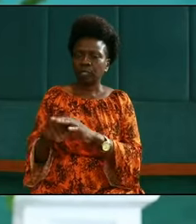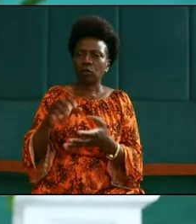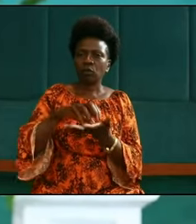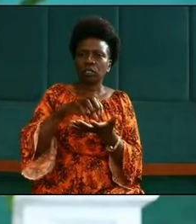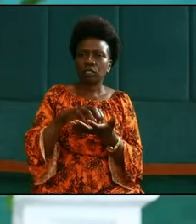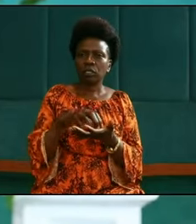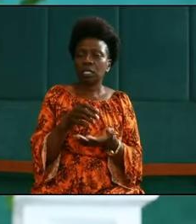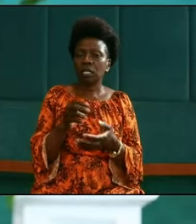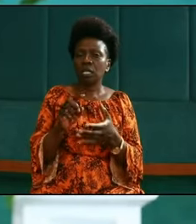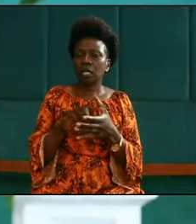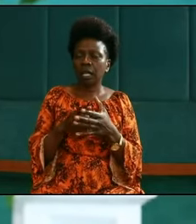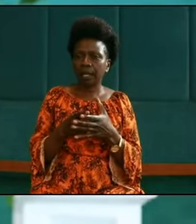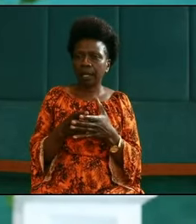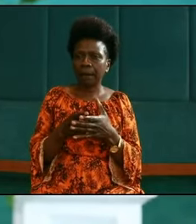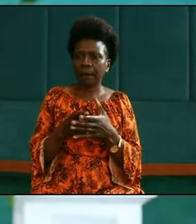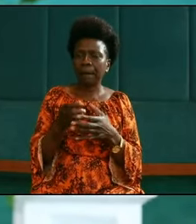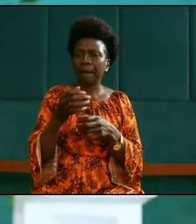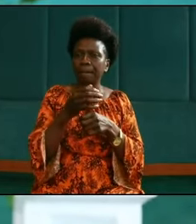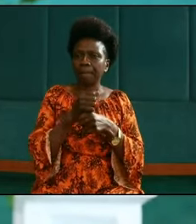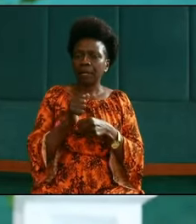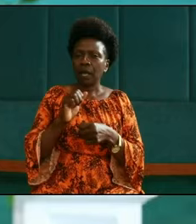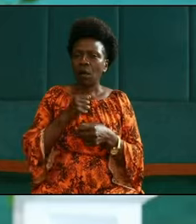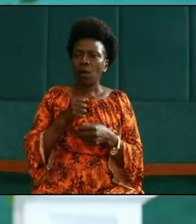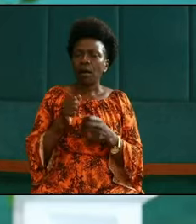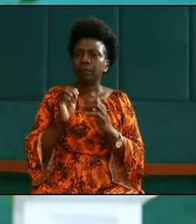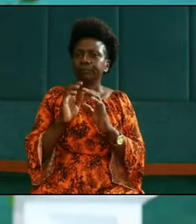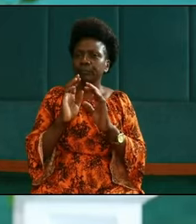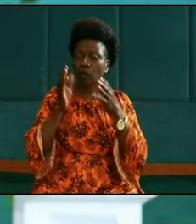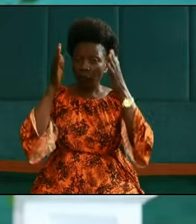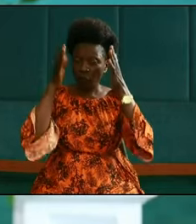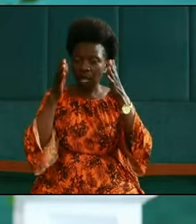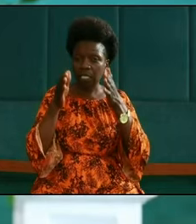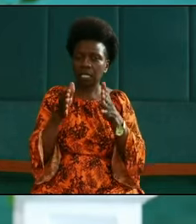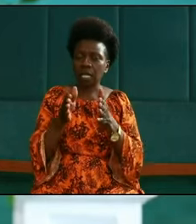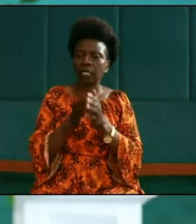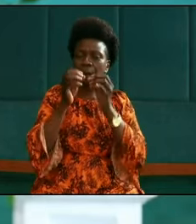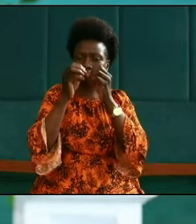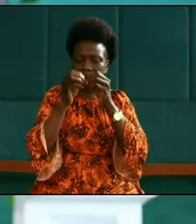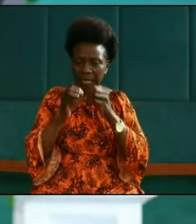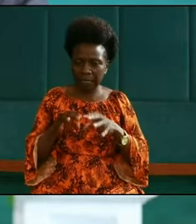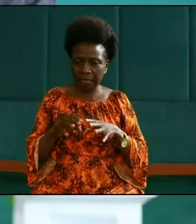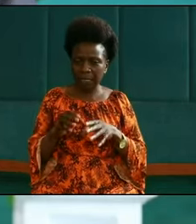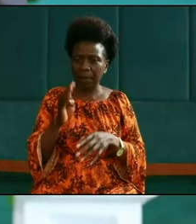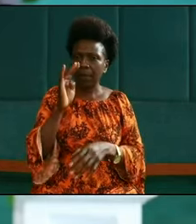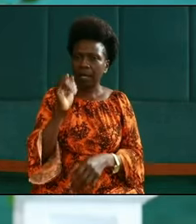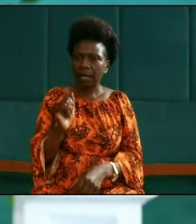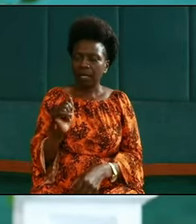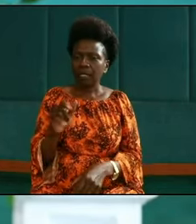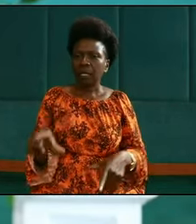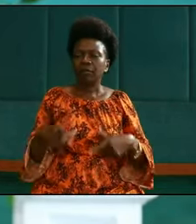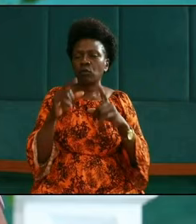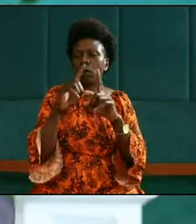context, then make our points and be blessed by the